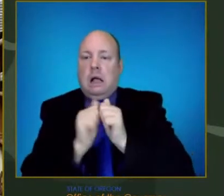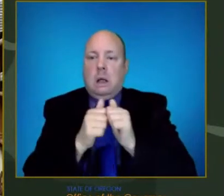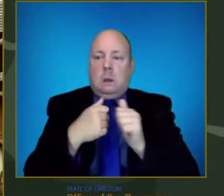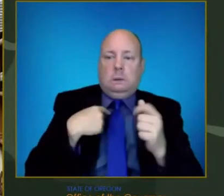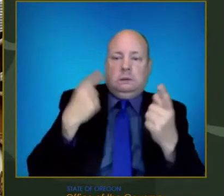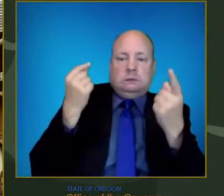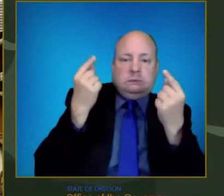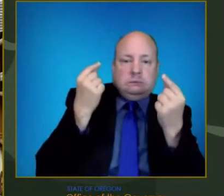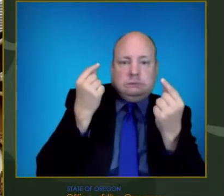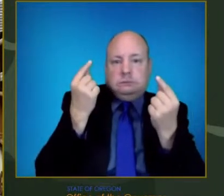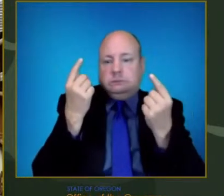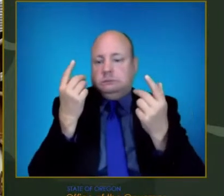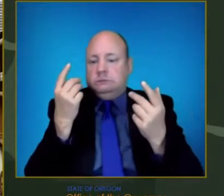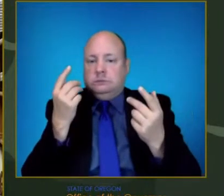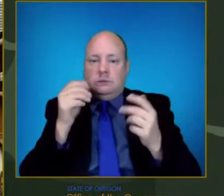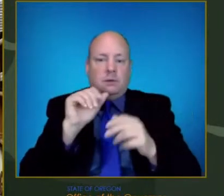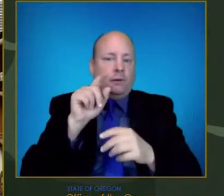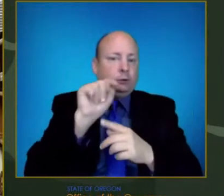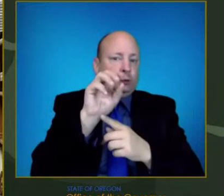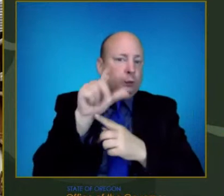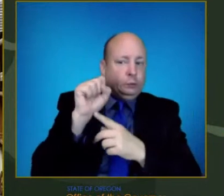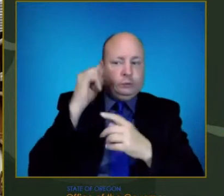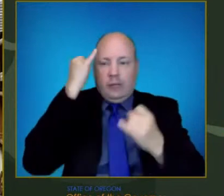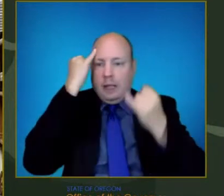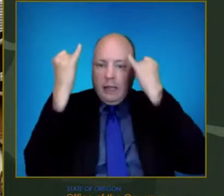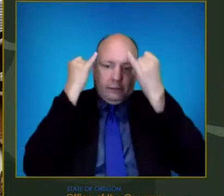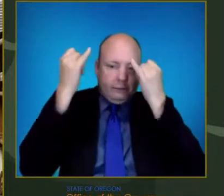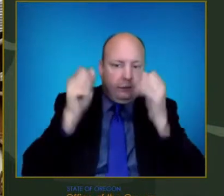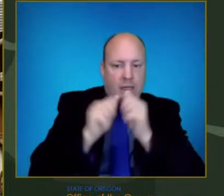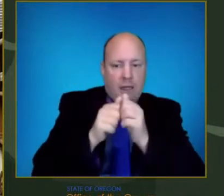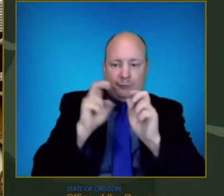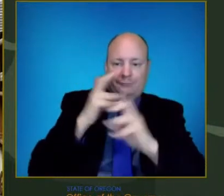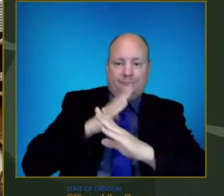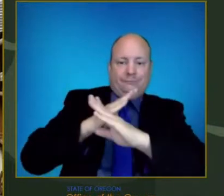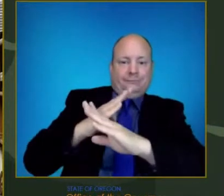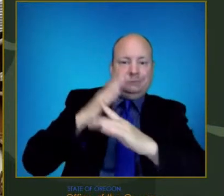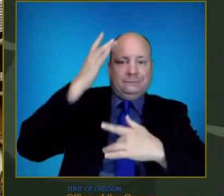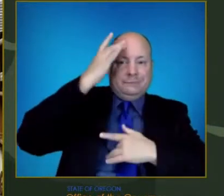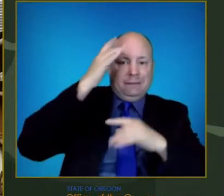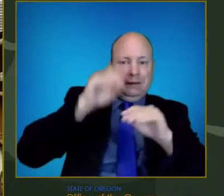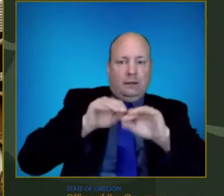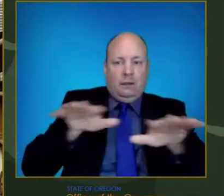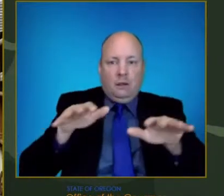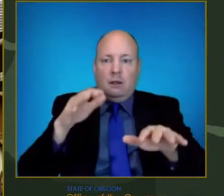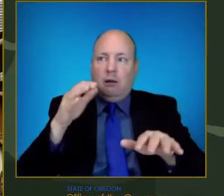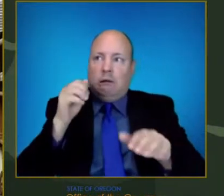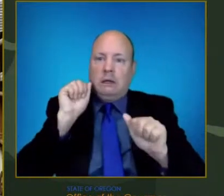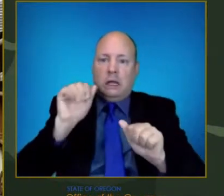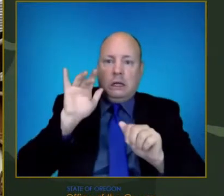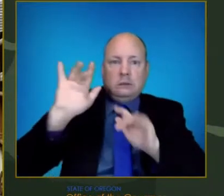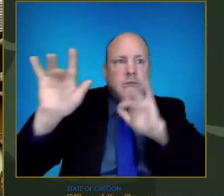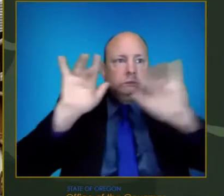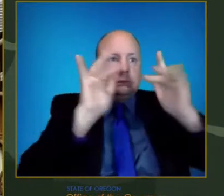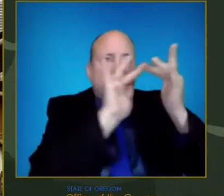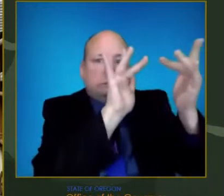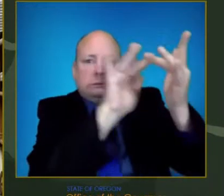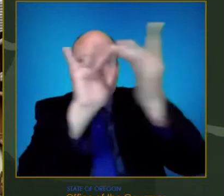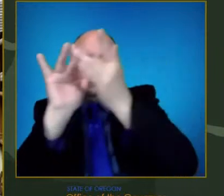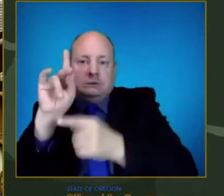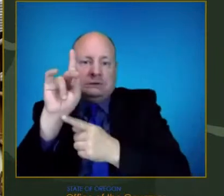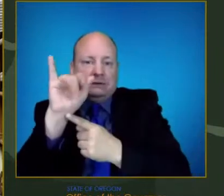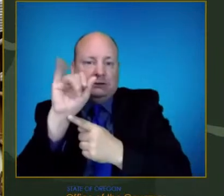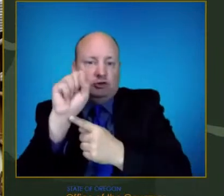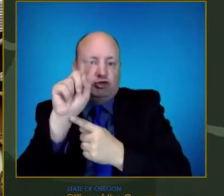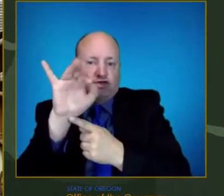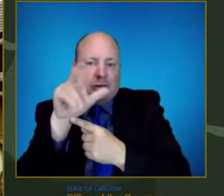in-person instruction. So we'll be making calls to our districts to, again, consider this opportunity. We'll be